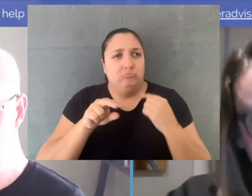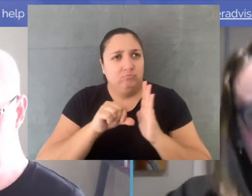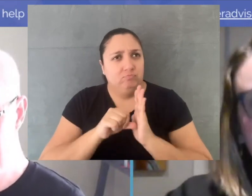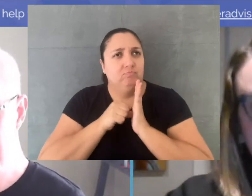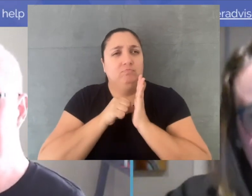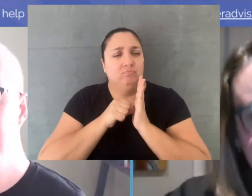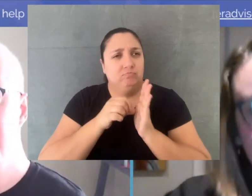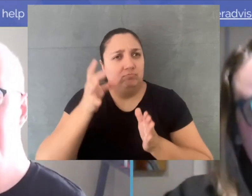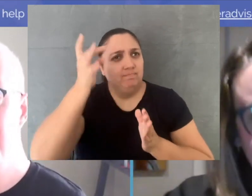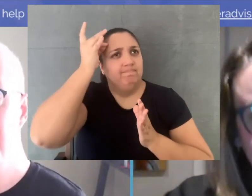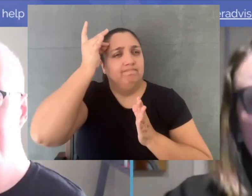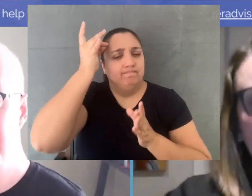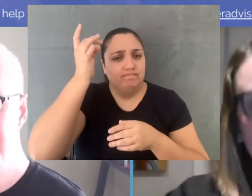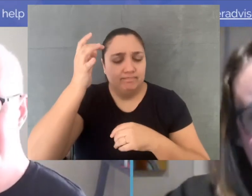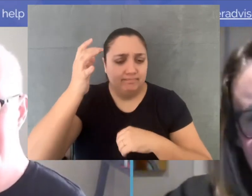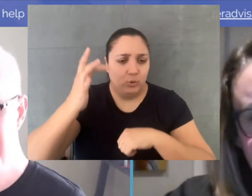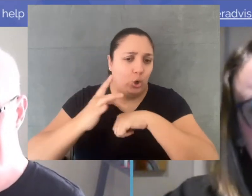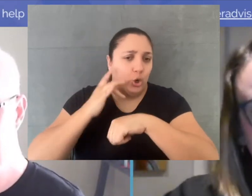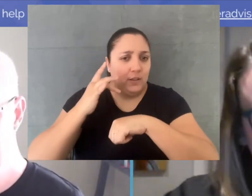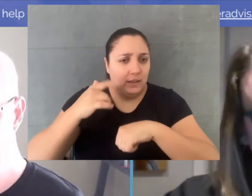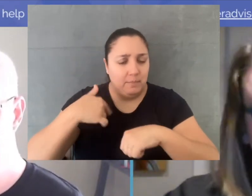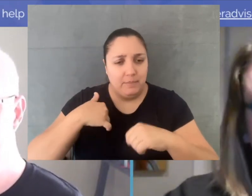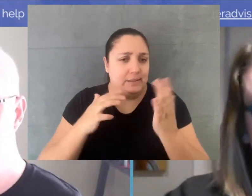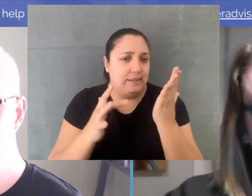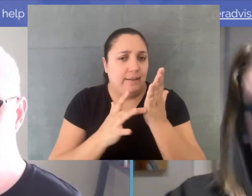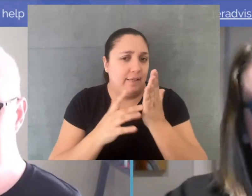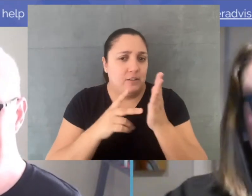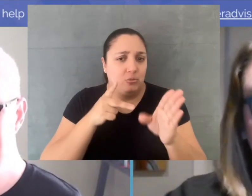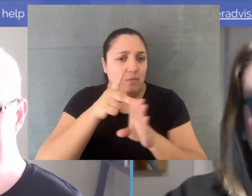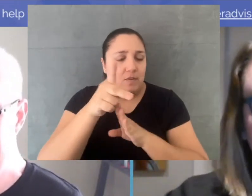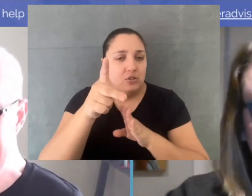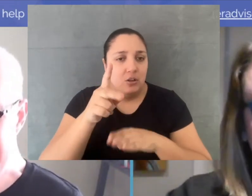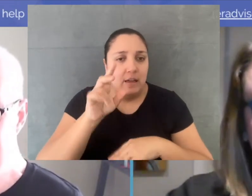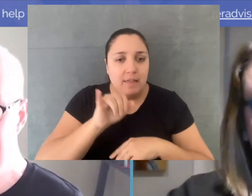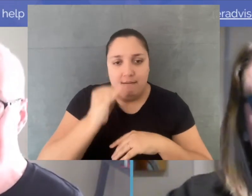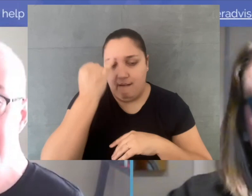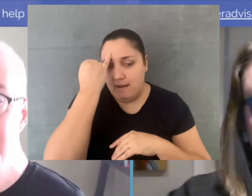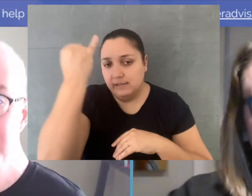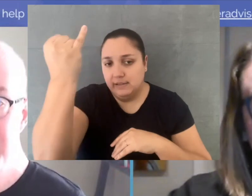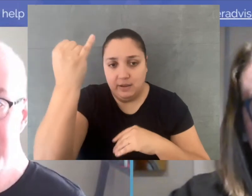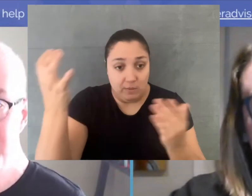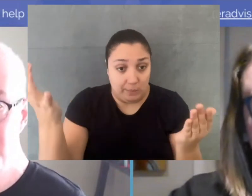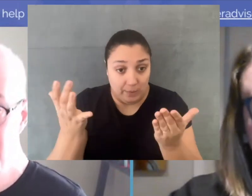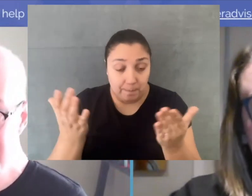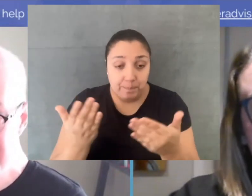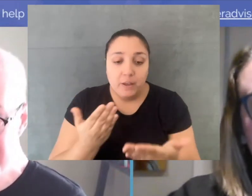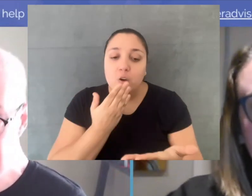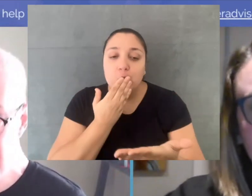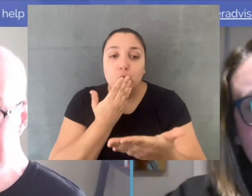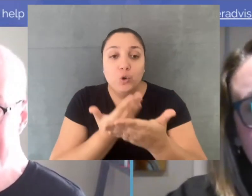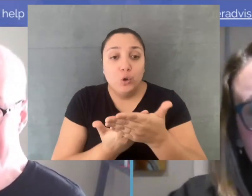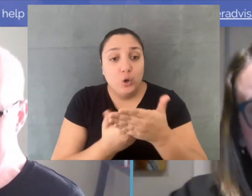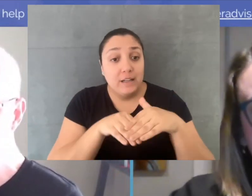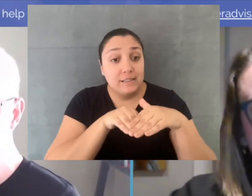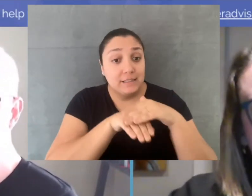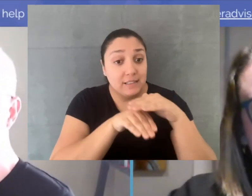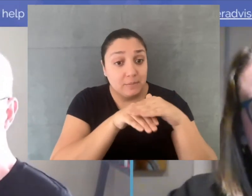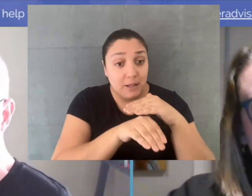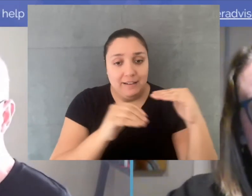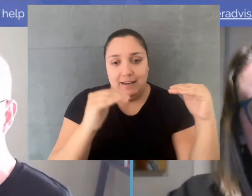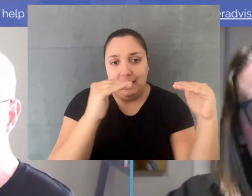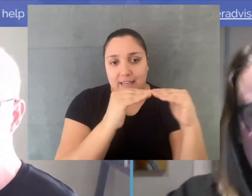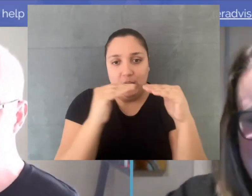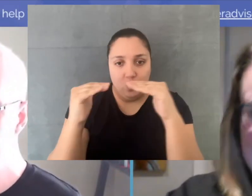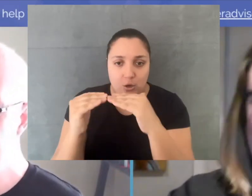very early as a technology professional was that idea that good accessibility is good